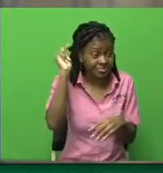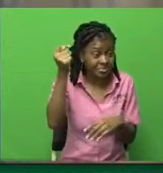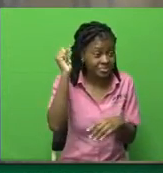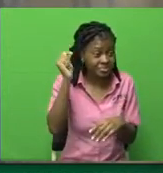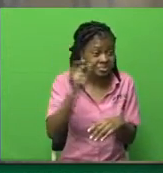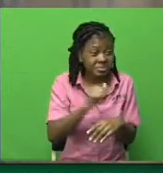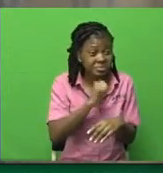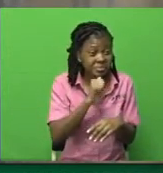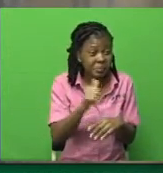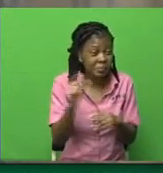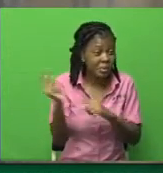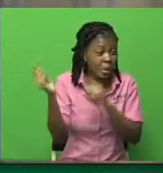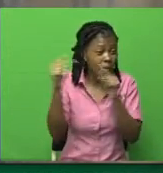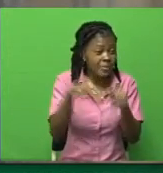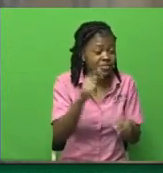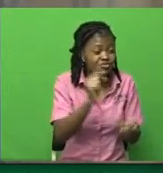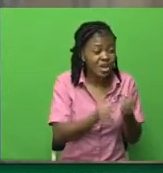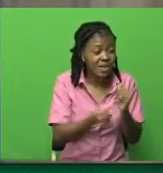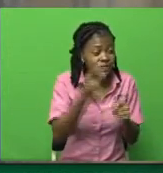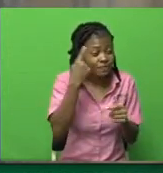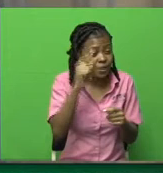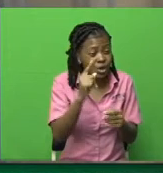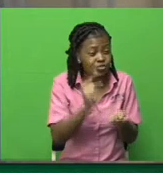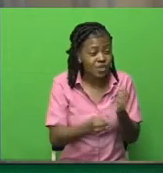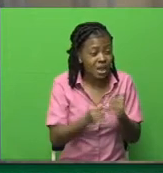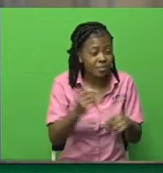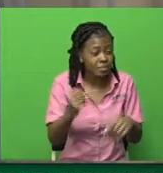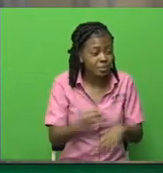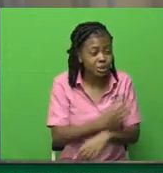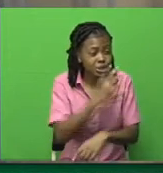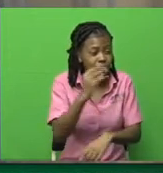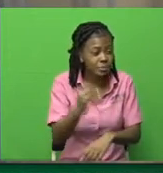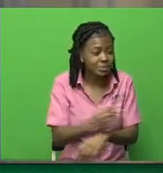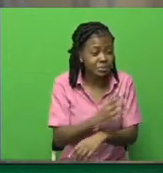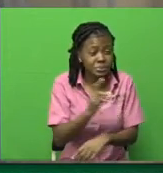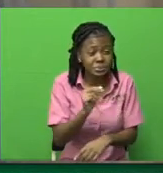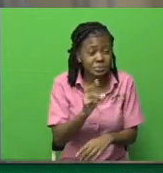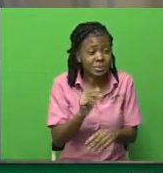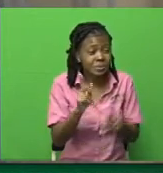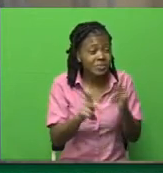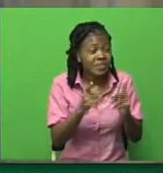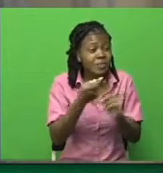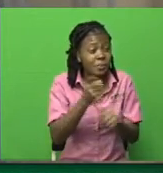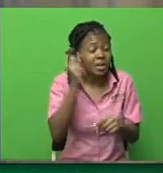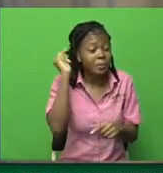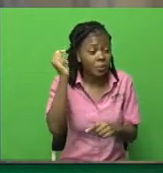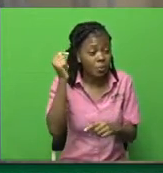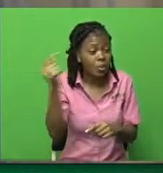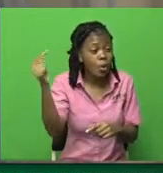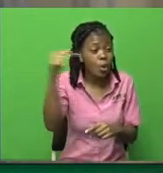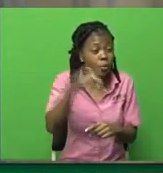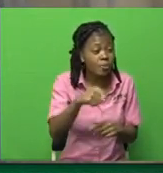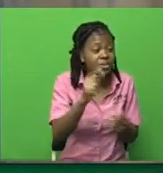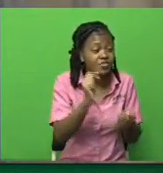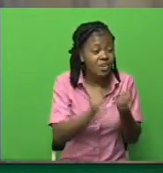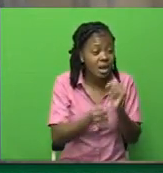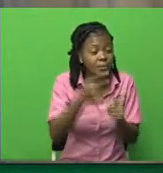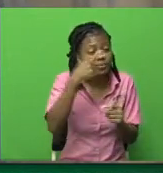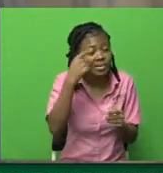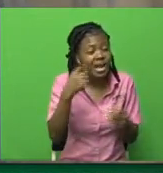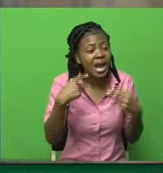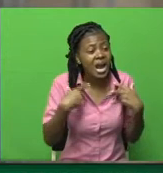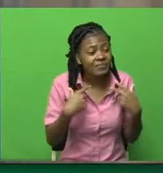Maracas Beach and rest and relax they're coming here because their services and goods which are not provided in